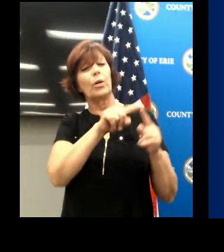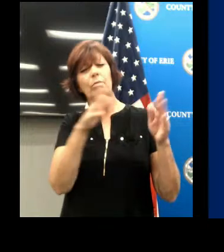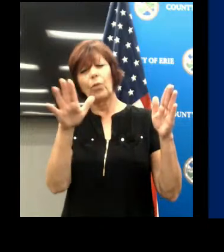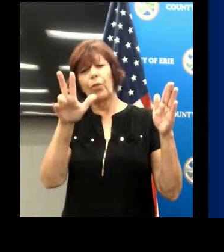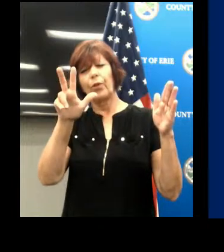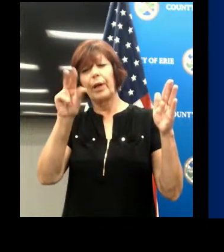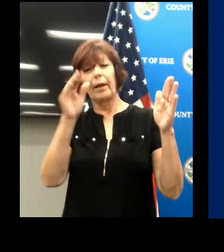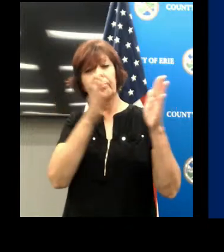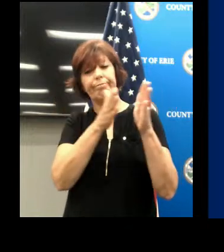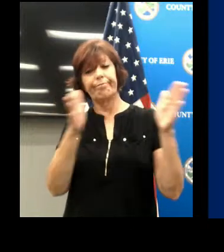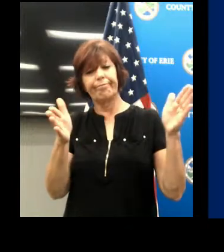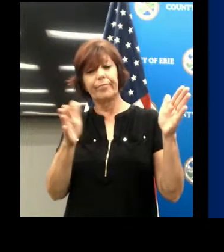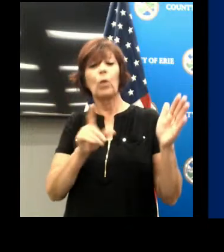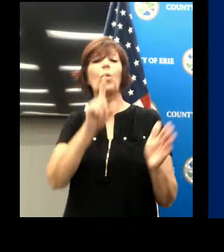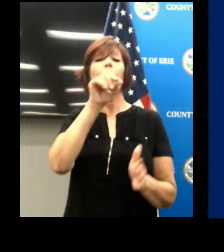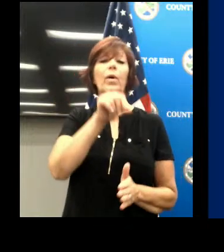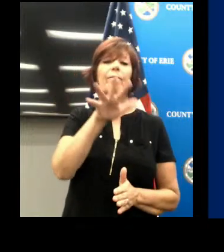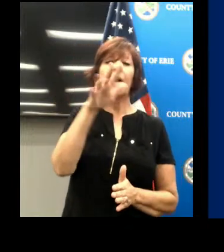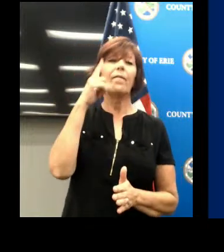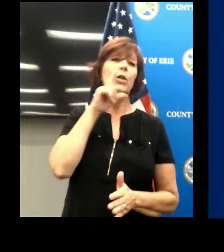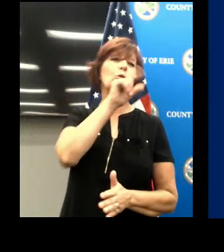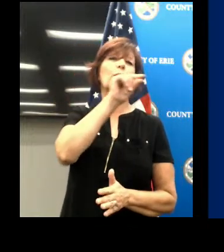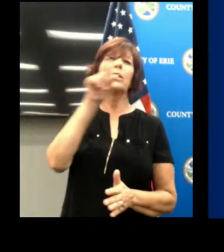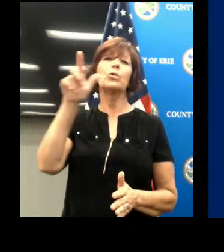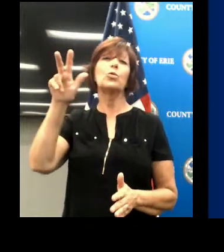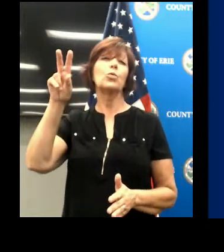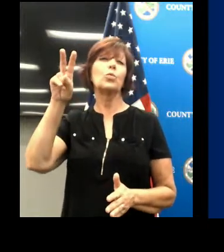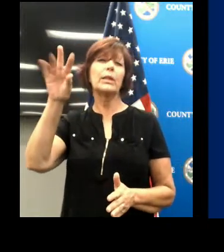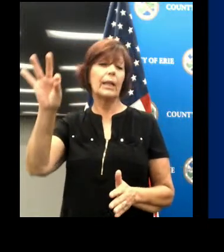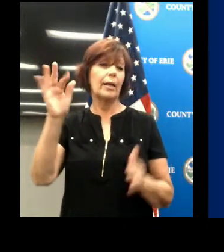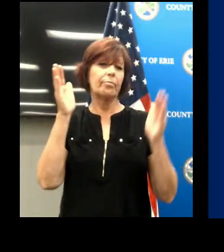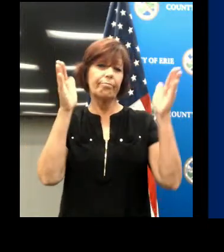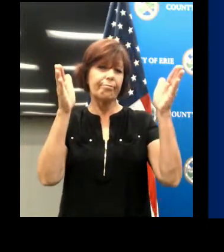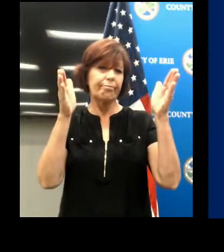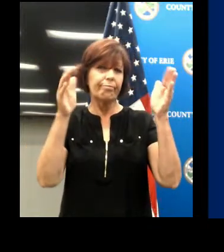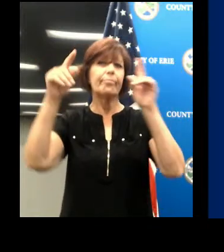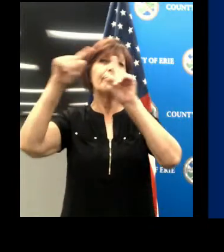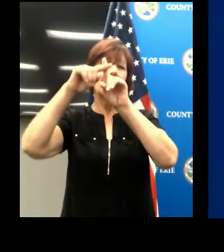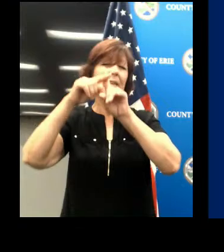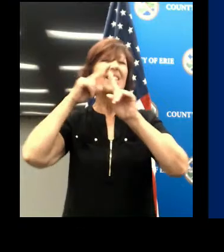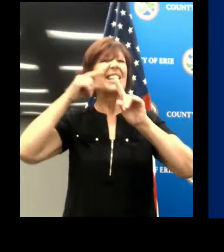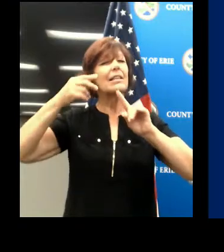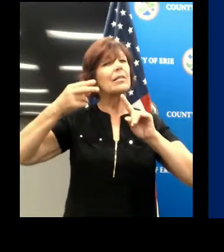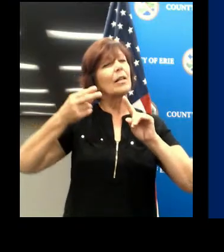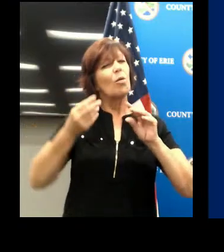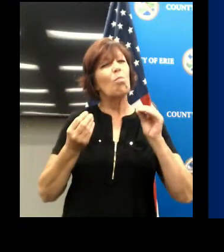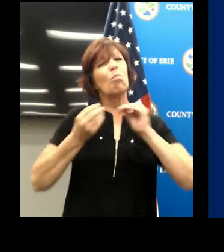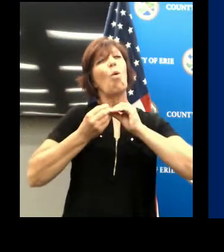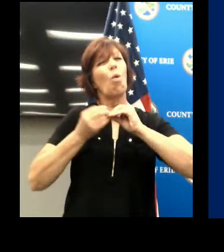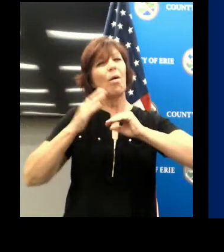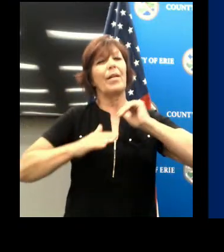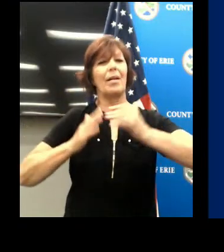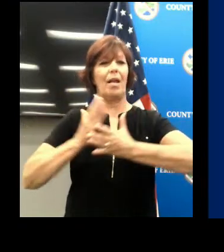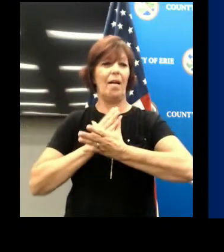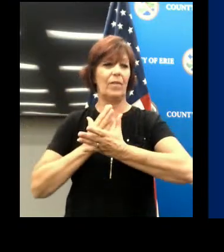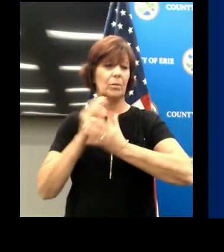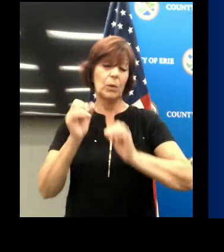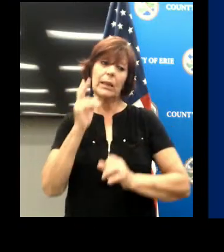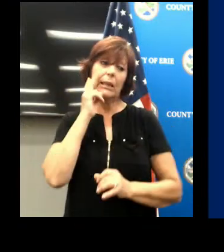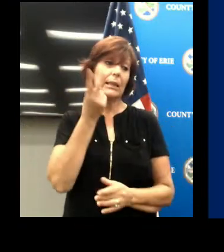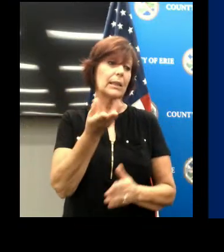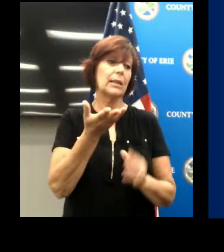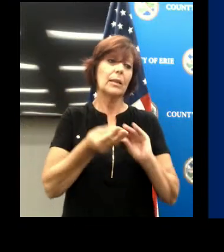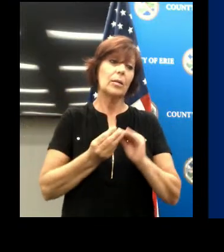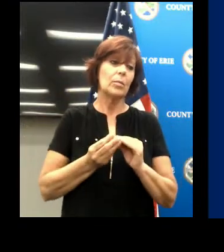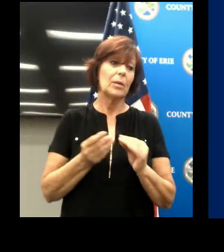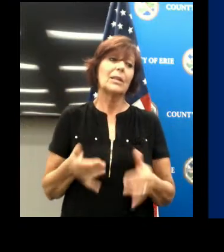age range, and 1.5% for the 20 to 29 were positive, so it's a little higher than the average. Though, as you can see, we still